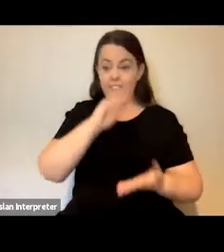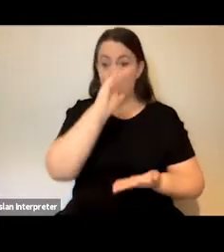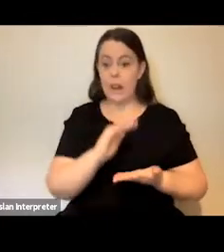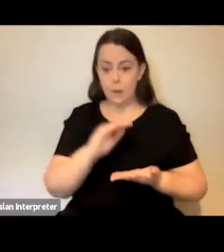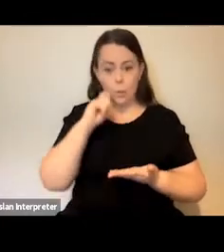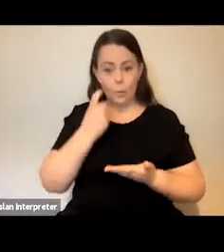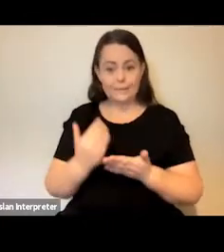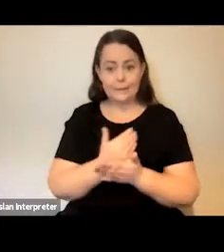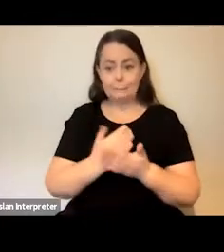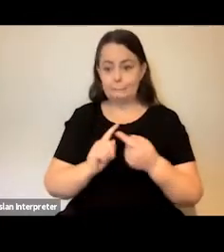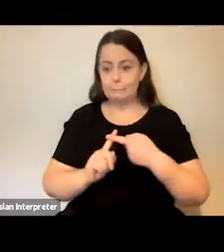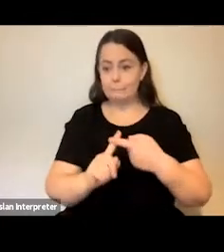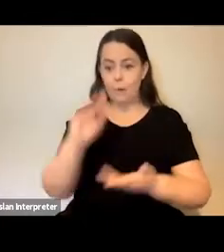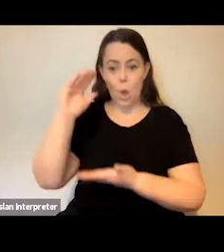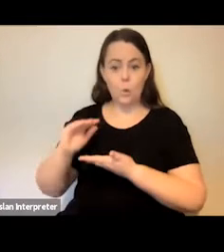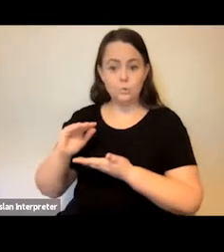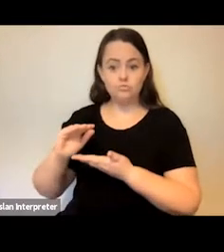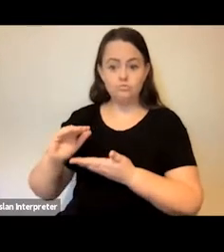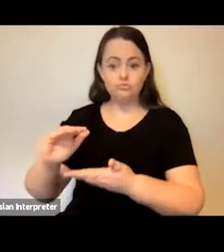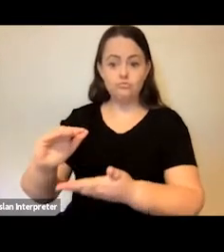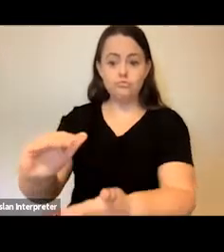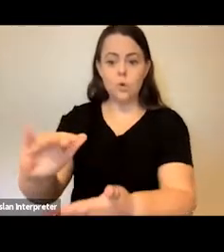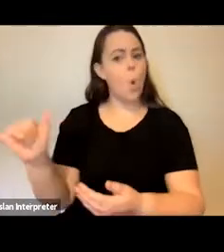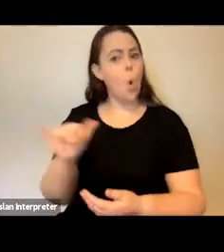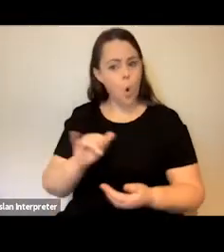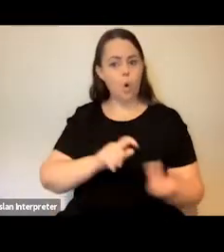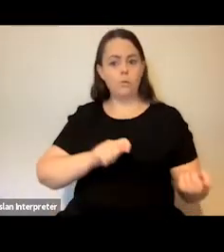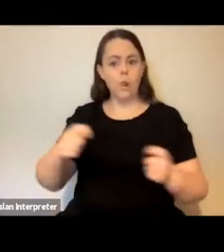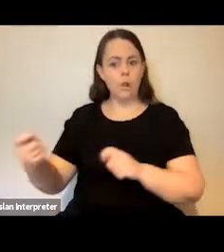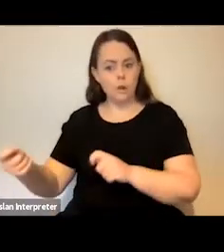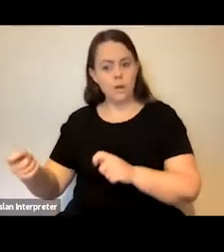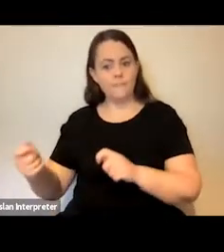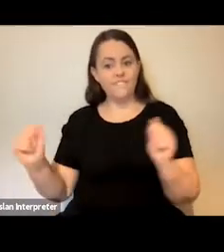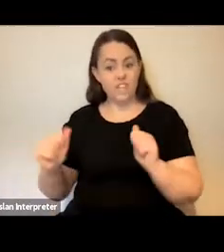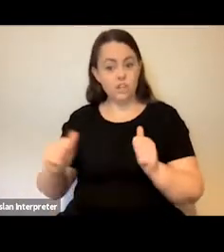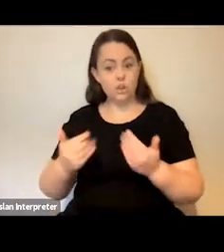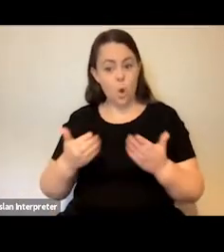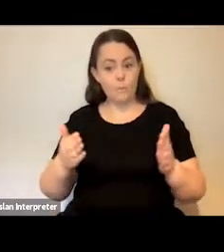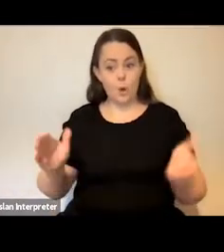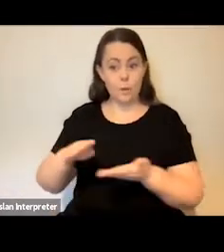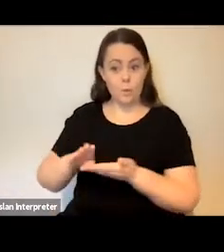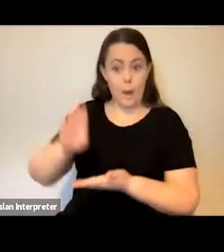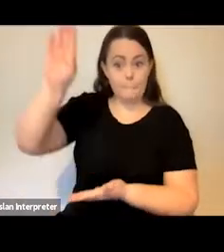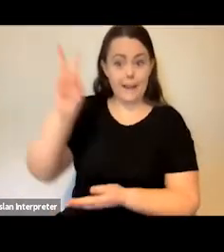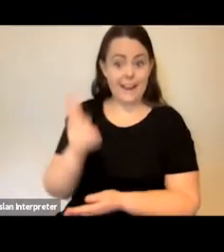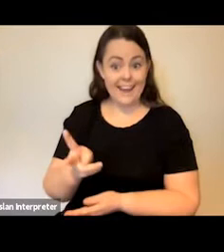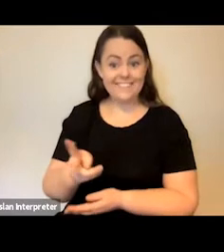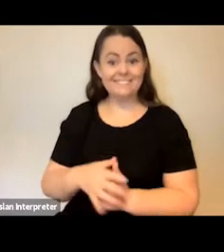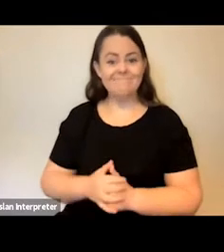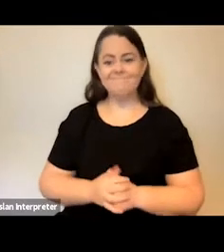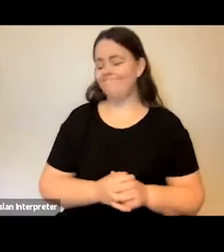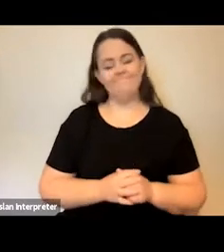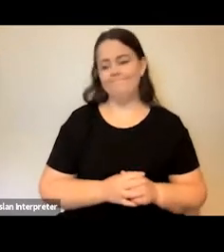markets rebound with lessening restrictions? And really the short answer to that is no, reductions in use haven't